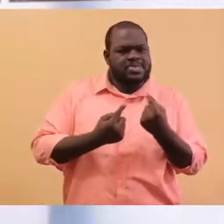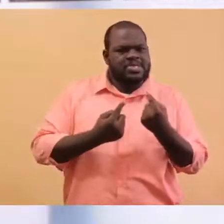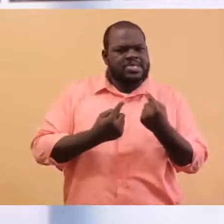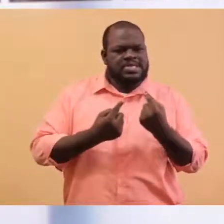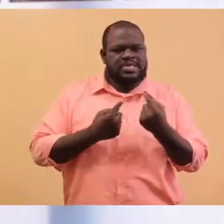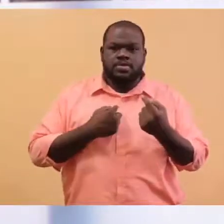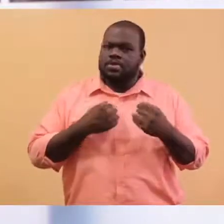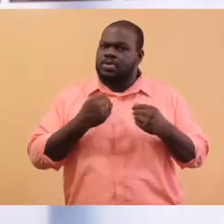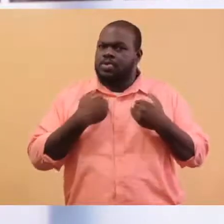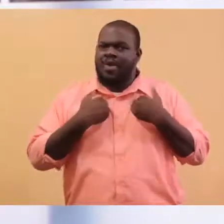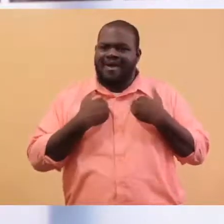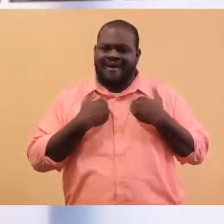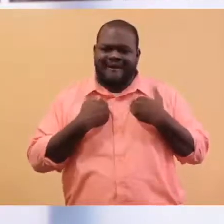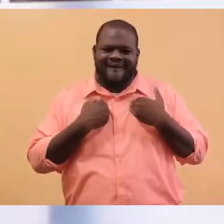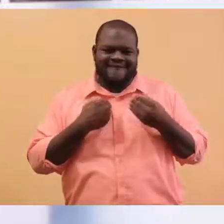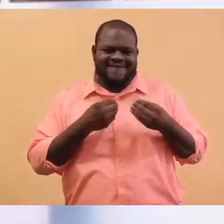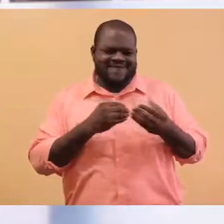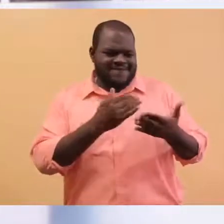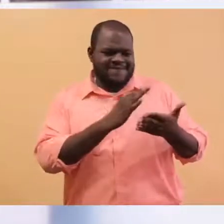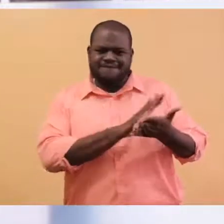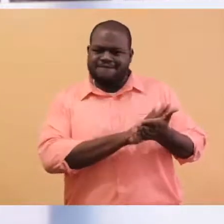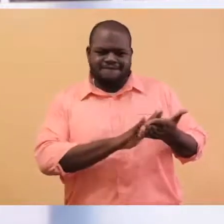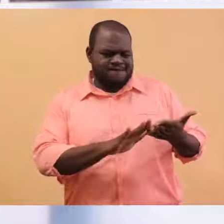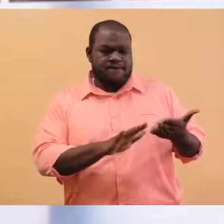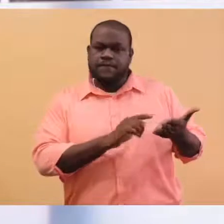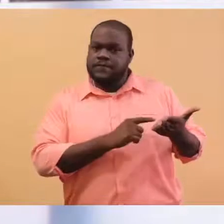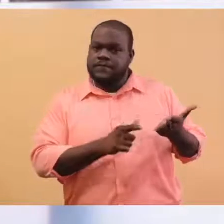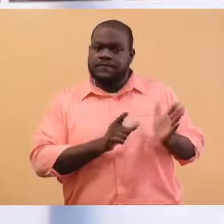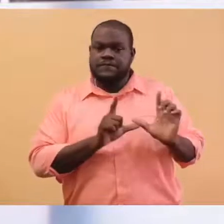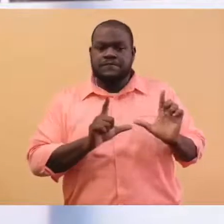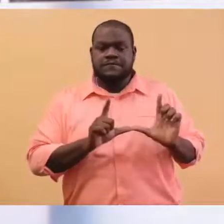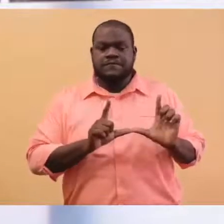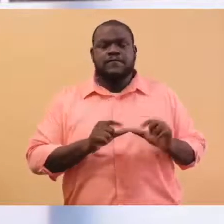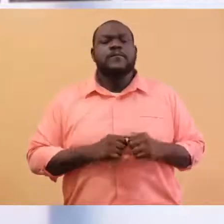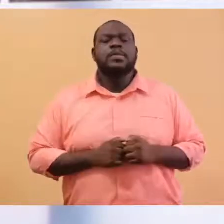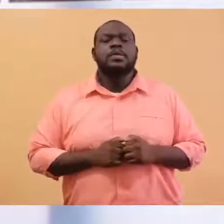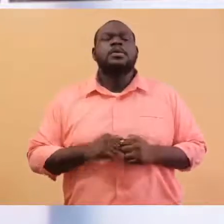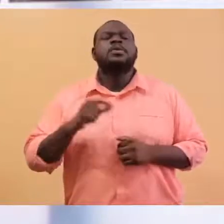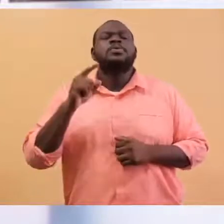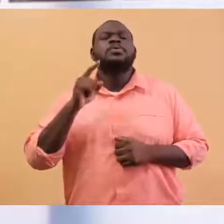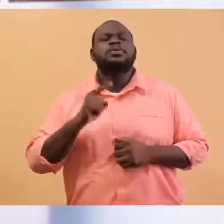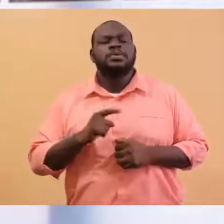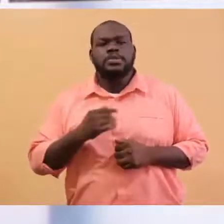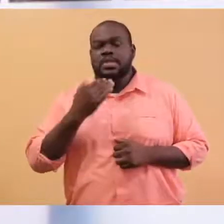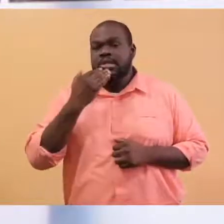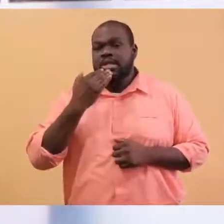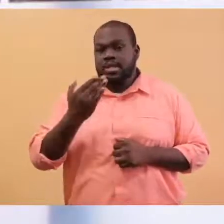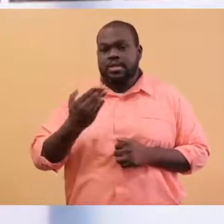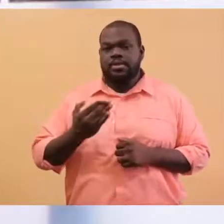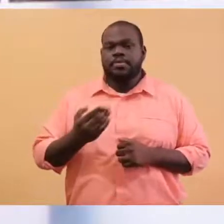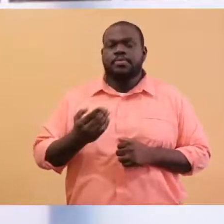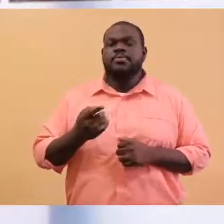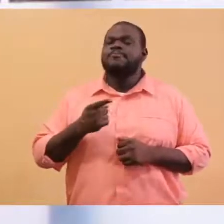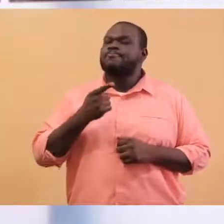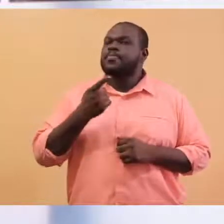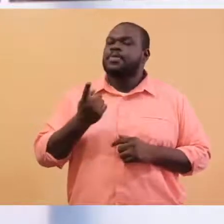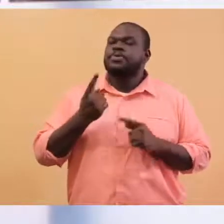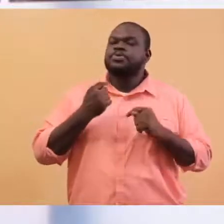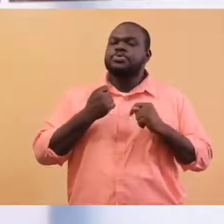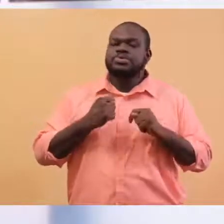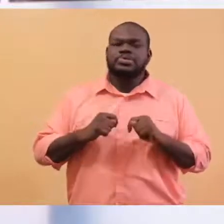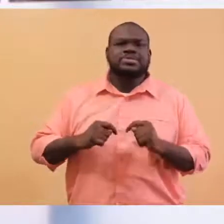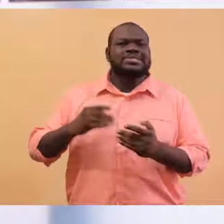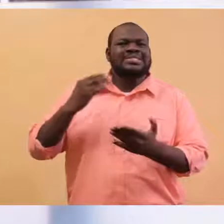necessary documentation. Friends, we need to appreciate their efforts. They are trying to mitigate the spread